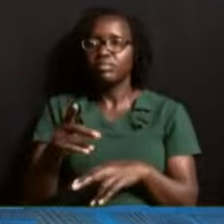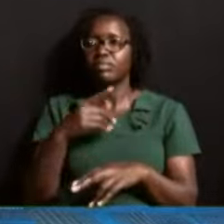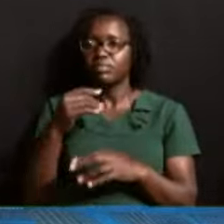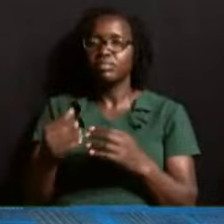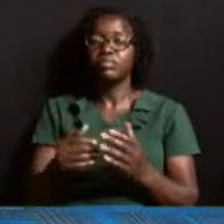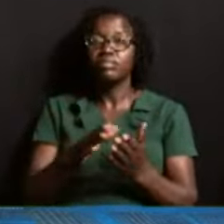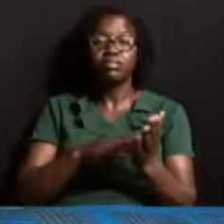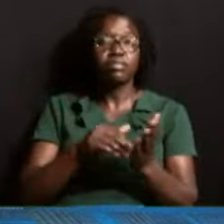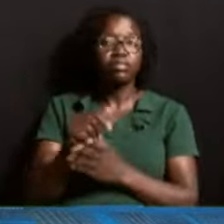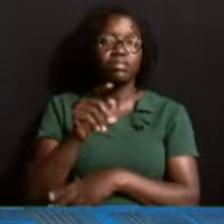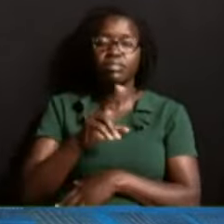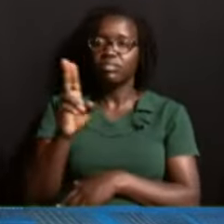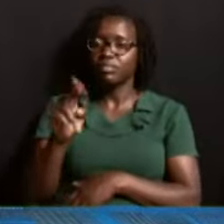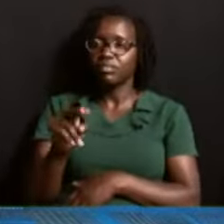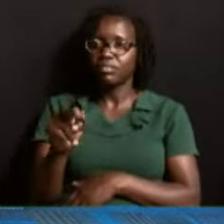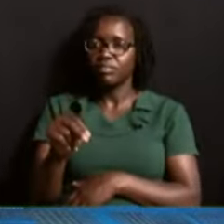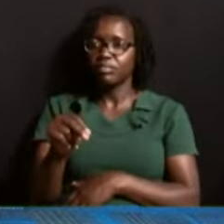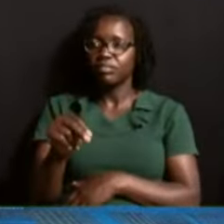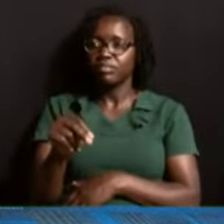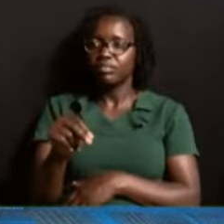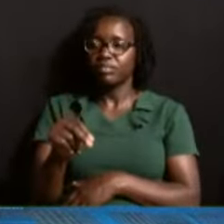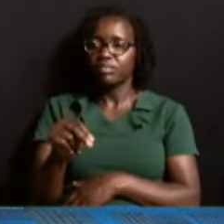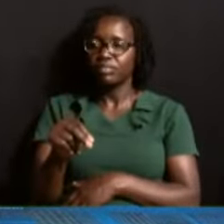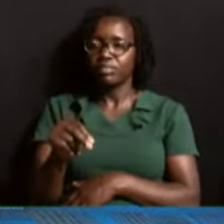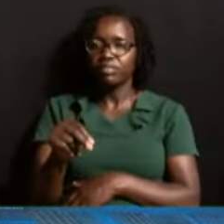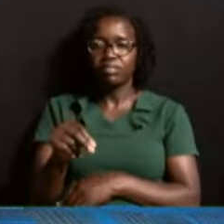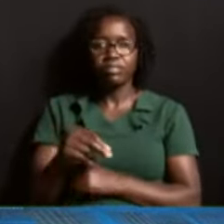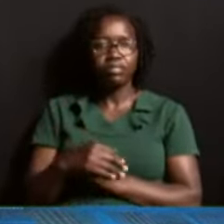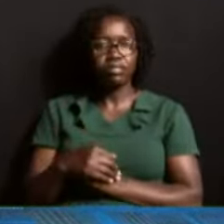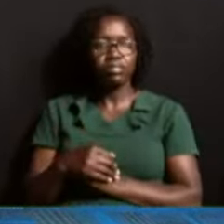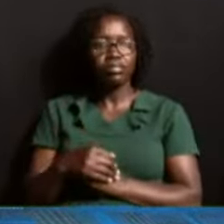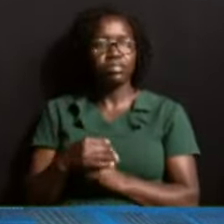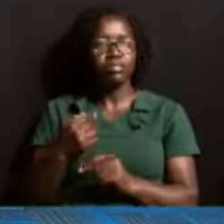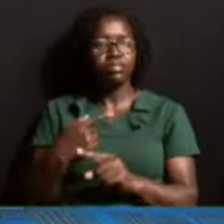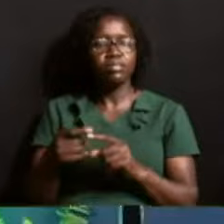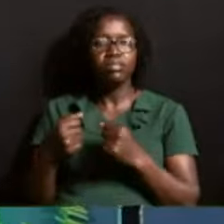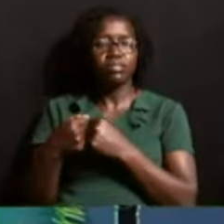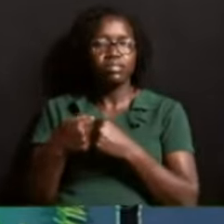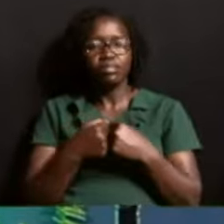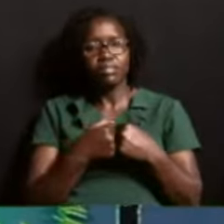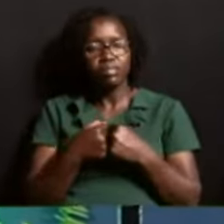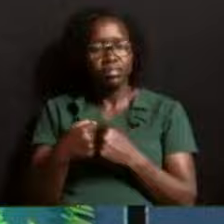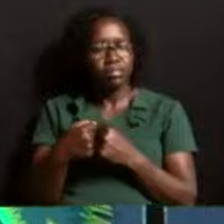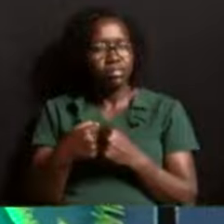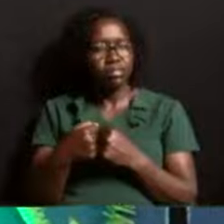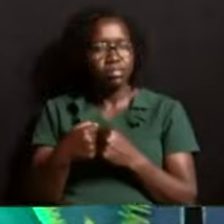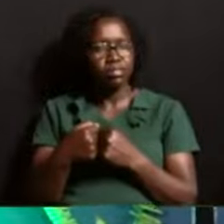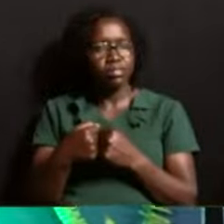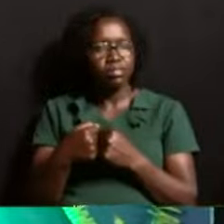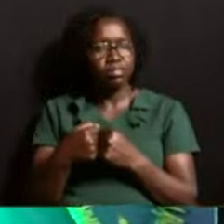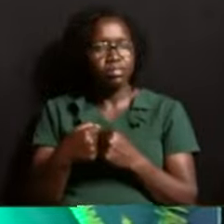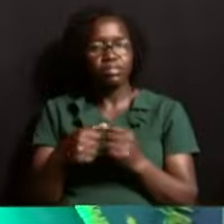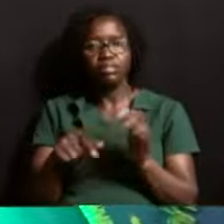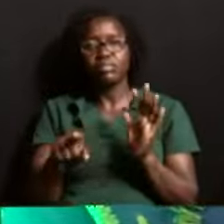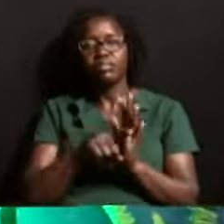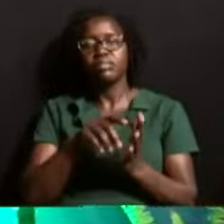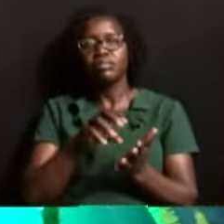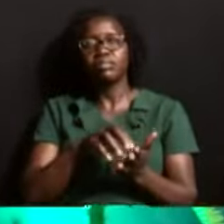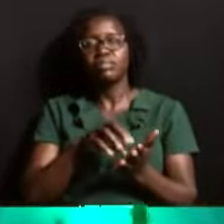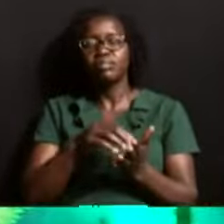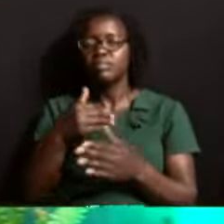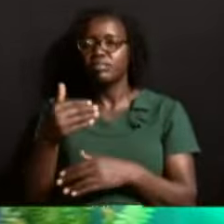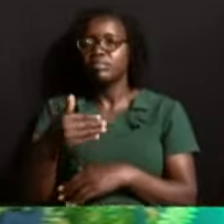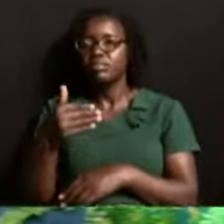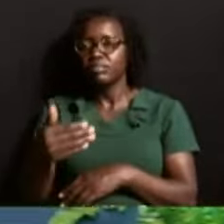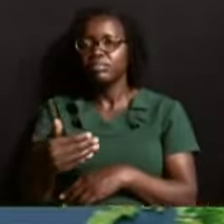destroy you. No, God is always there. But our challenge is, negative situations, always